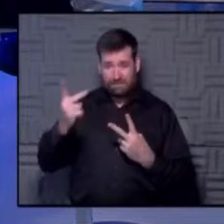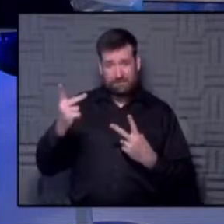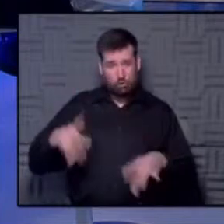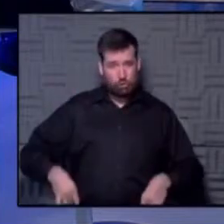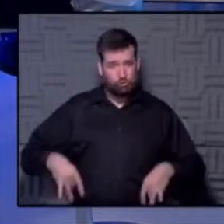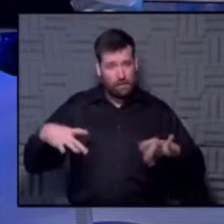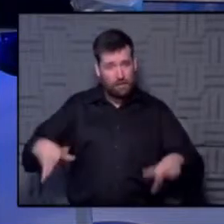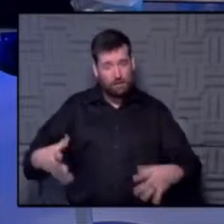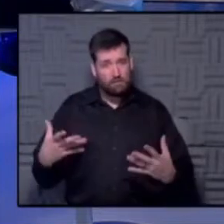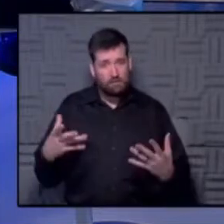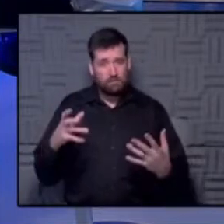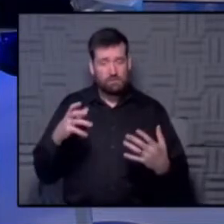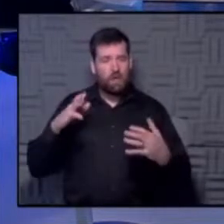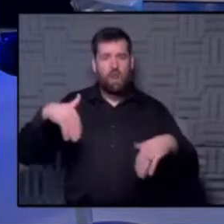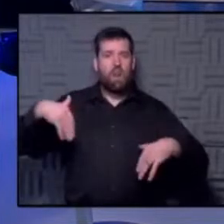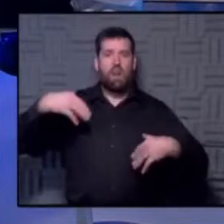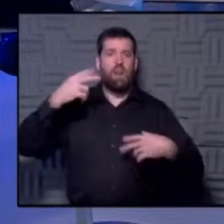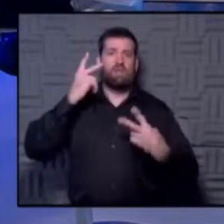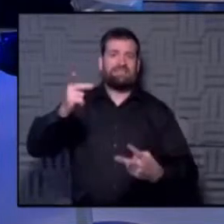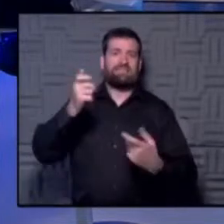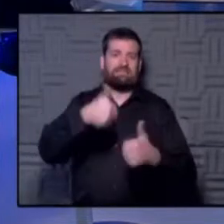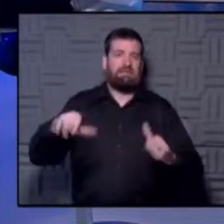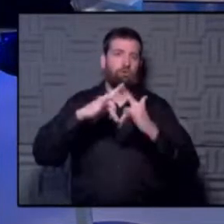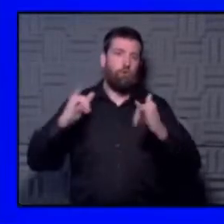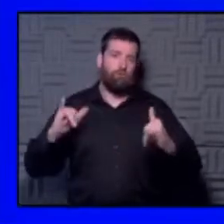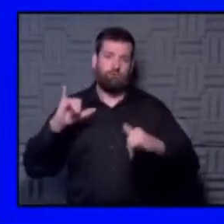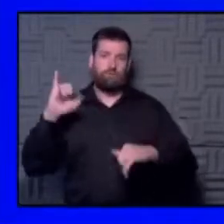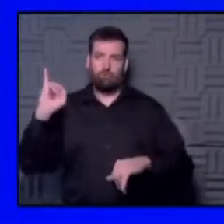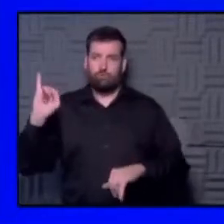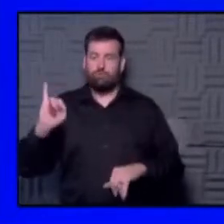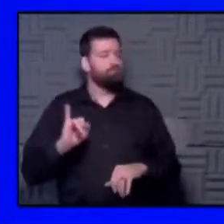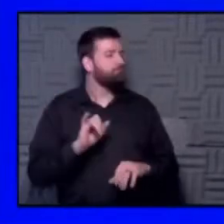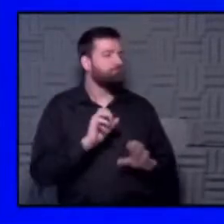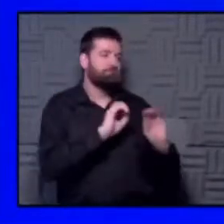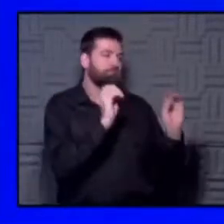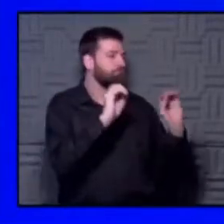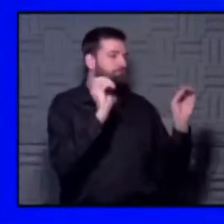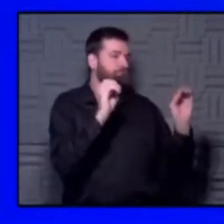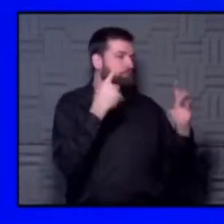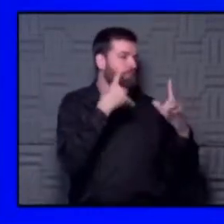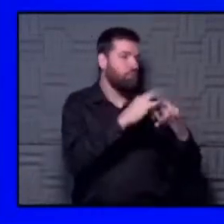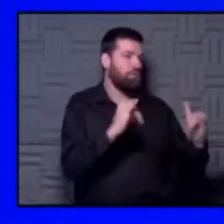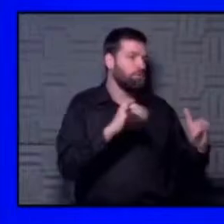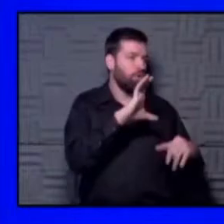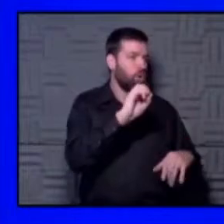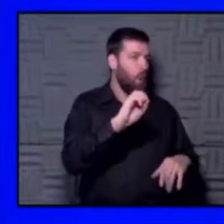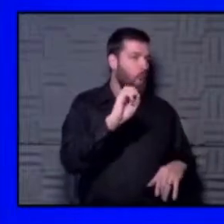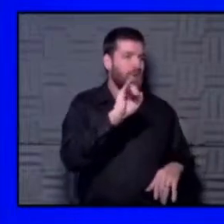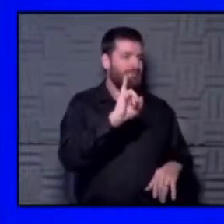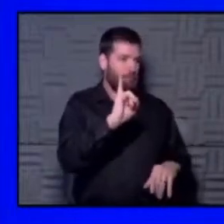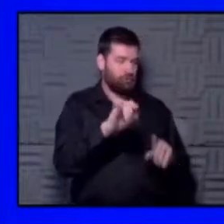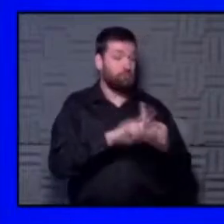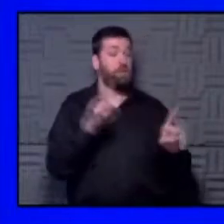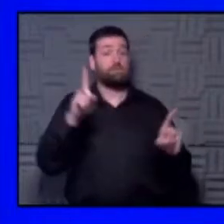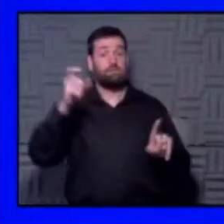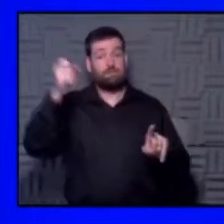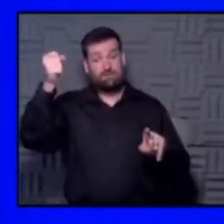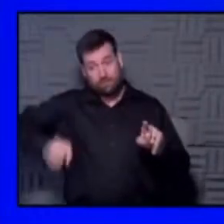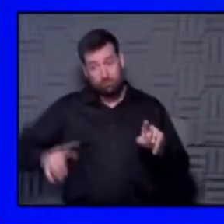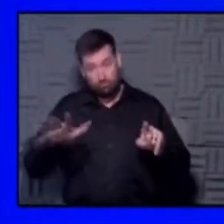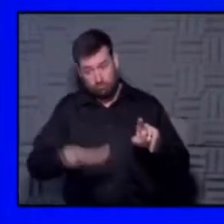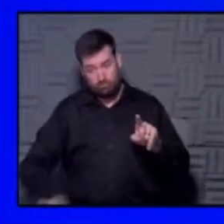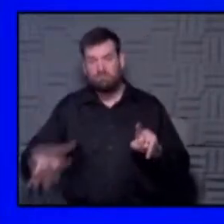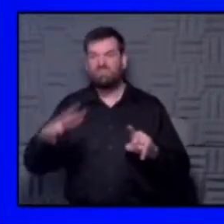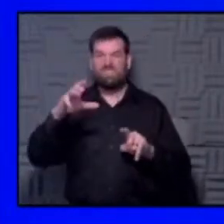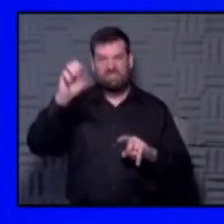Australia? I've not looked at that to see if they've had a lot of co-infection. Maybe you've seen that. I haven't seen anything for co-infections, but what I do know is from the Southern Hemisphere,